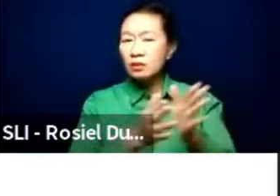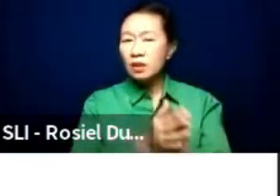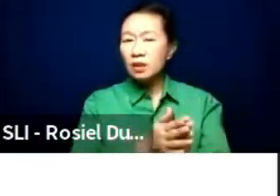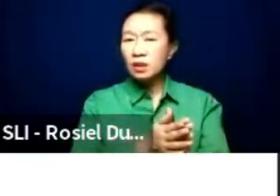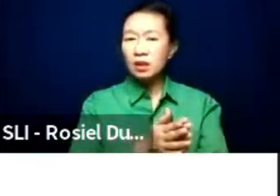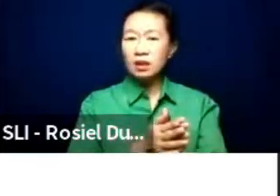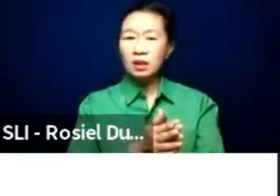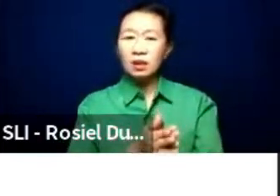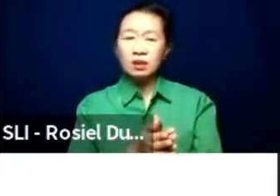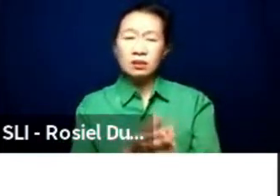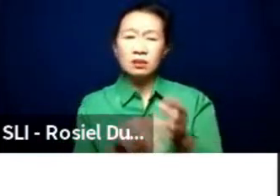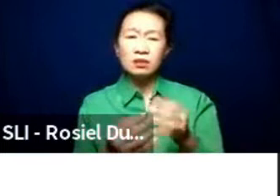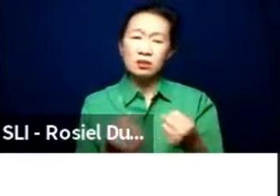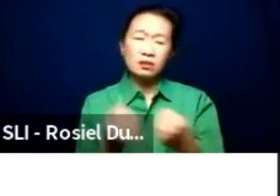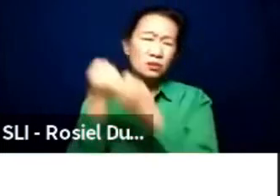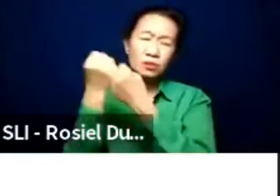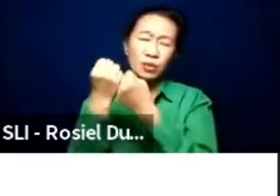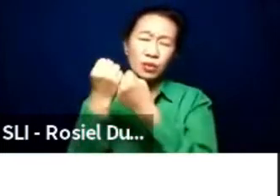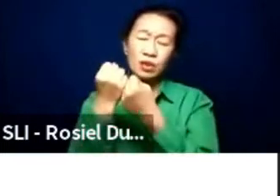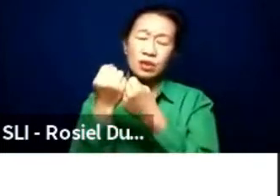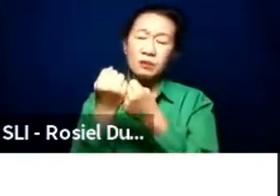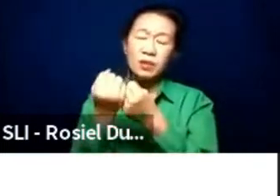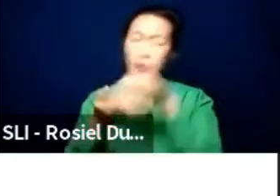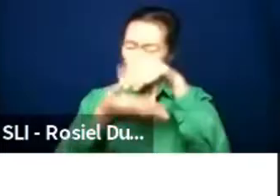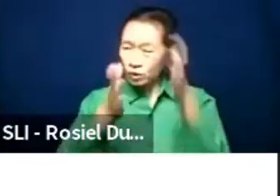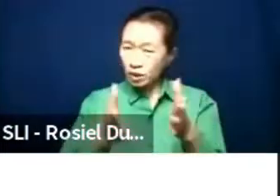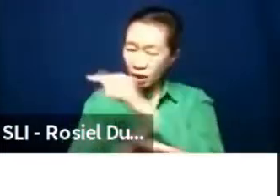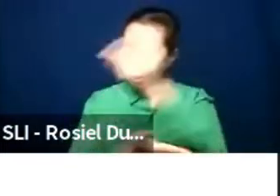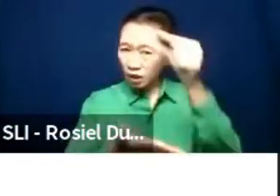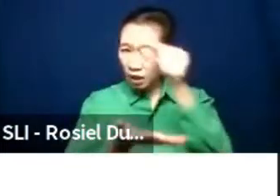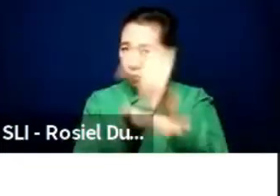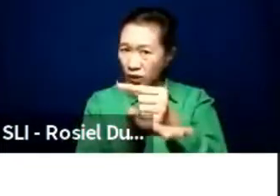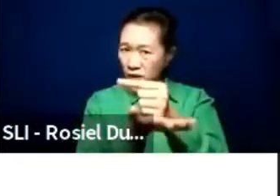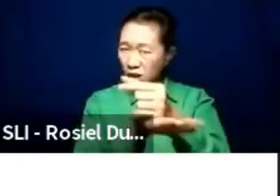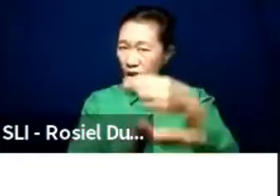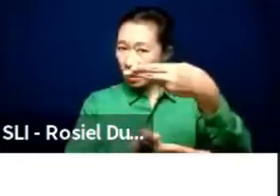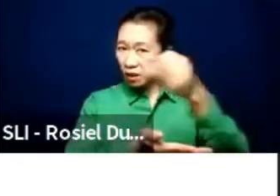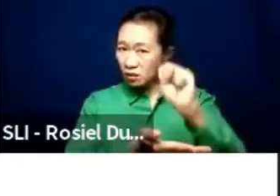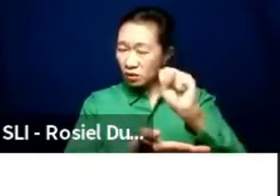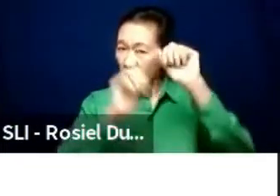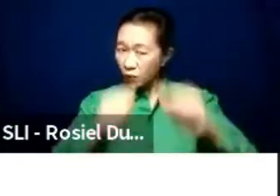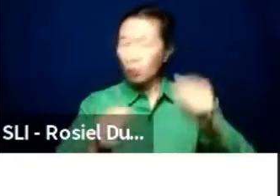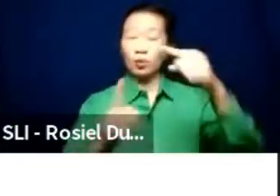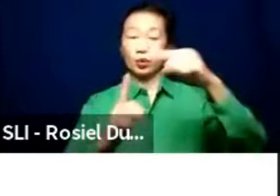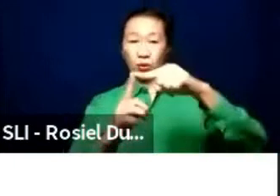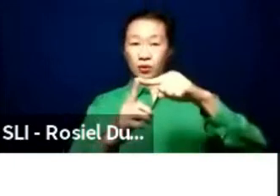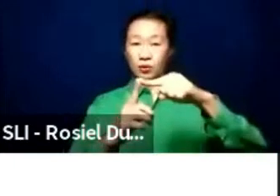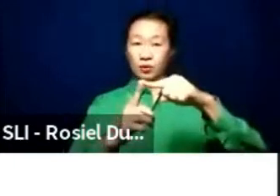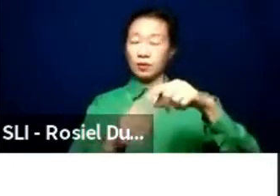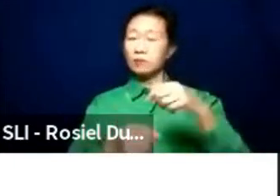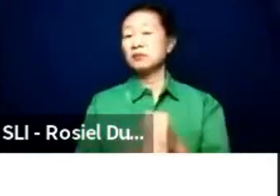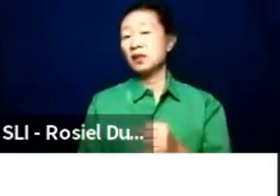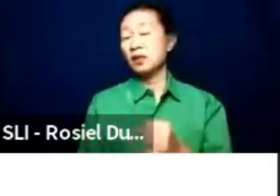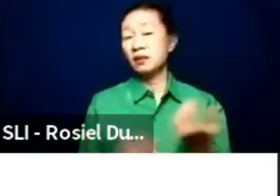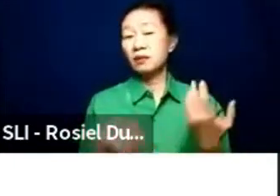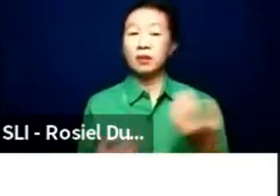mga estudyante who graduated from high school and who are able to maybe hold a